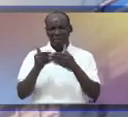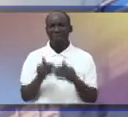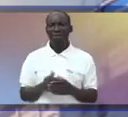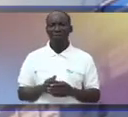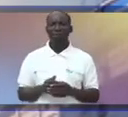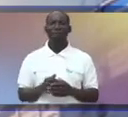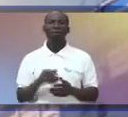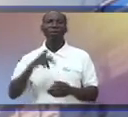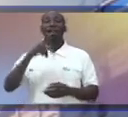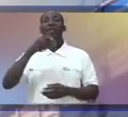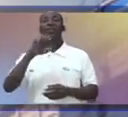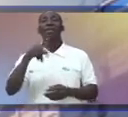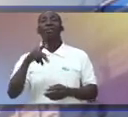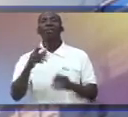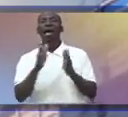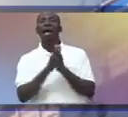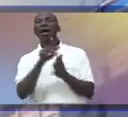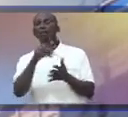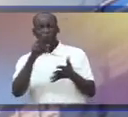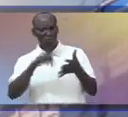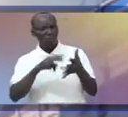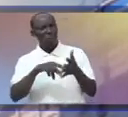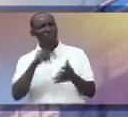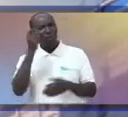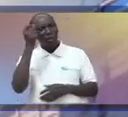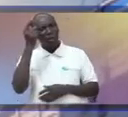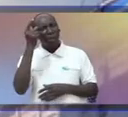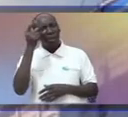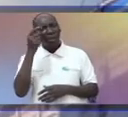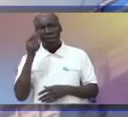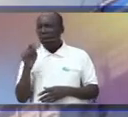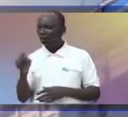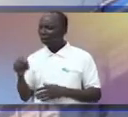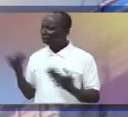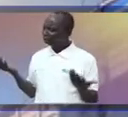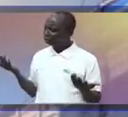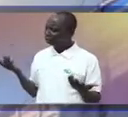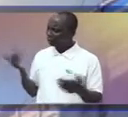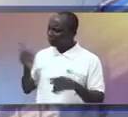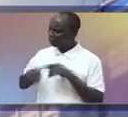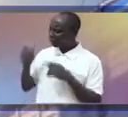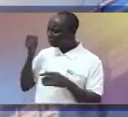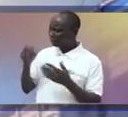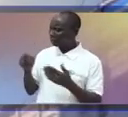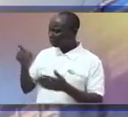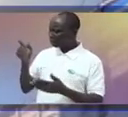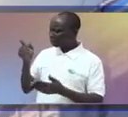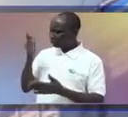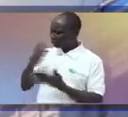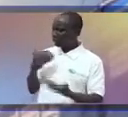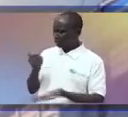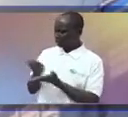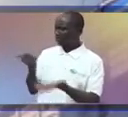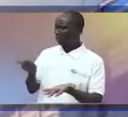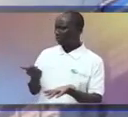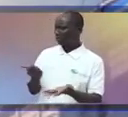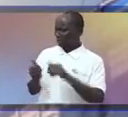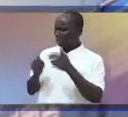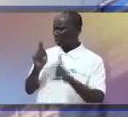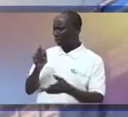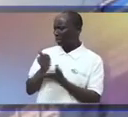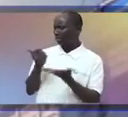anaa ɔsɛ ɛbɛyɛ dɛn na mɛtumi gye sɛ obi kyerɛ me obi nni mu a obi kire so obi nimu a obi